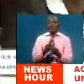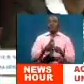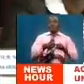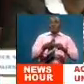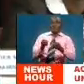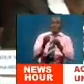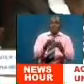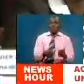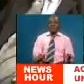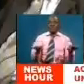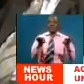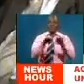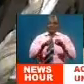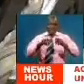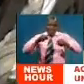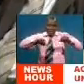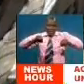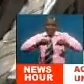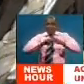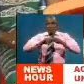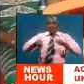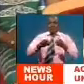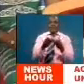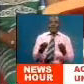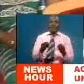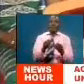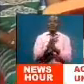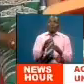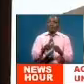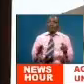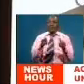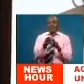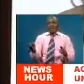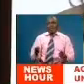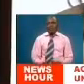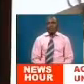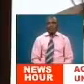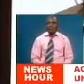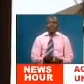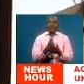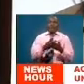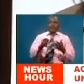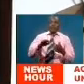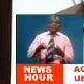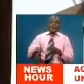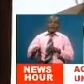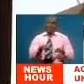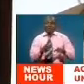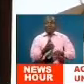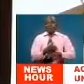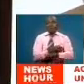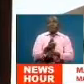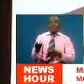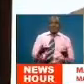out more value chain analysis to eliminate non-value-adding activities. As part of our drive to improve our